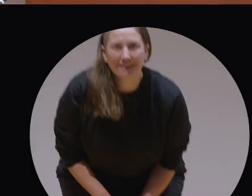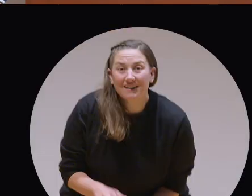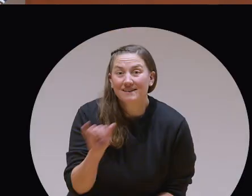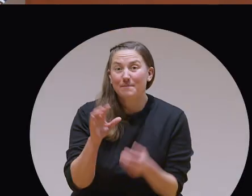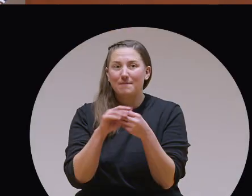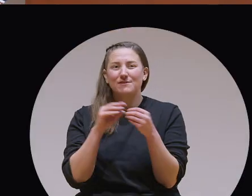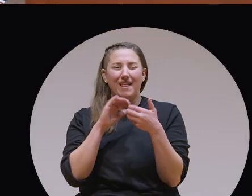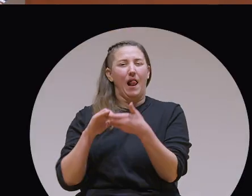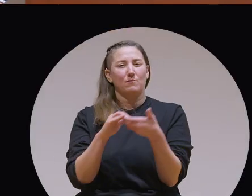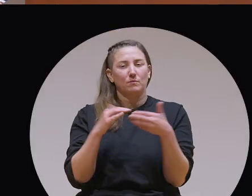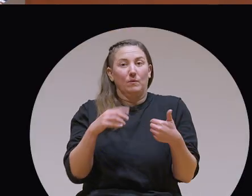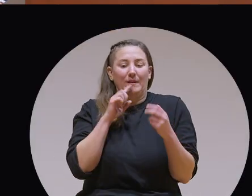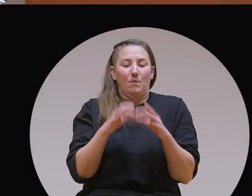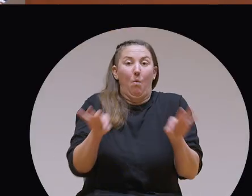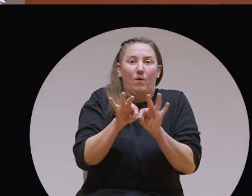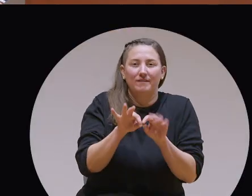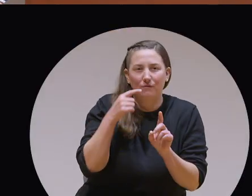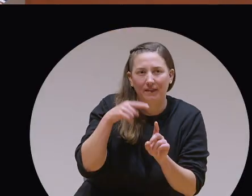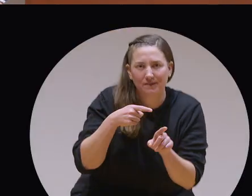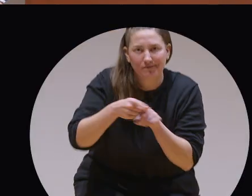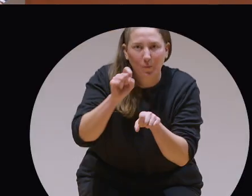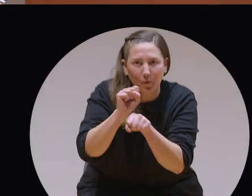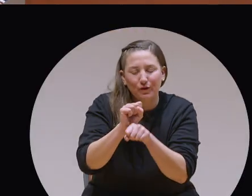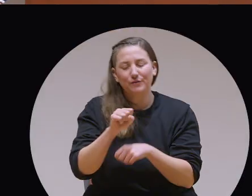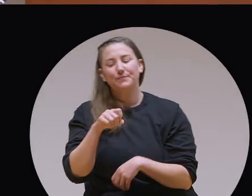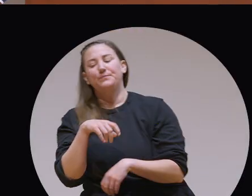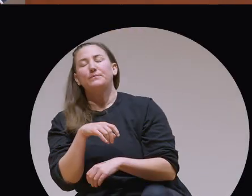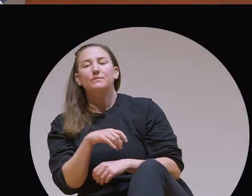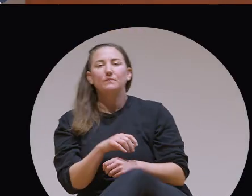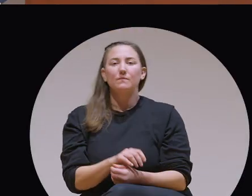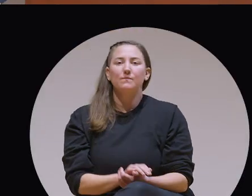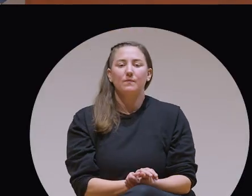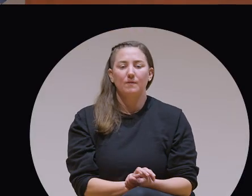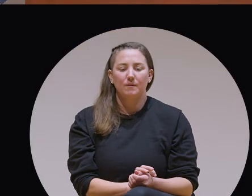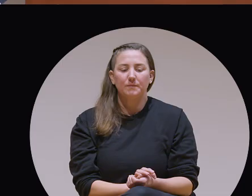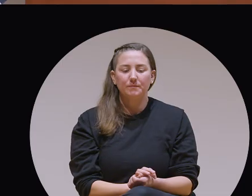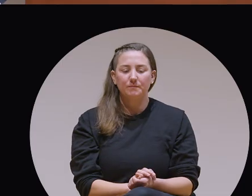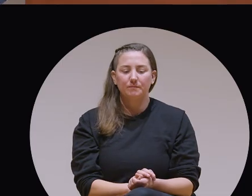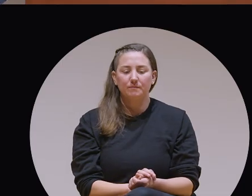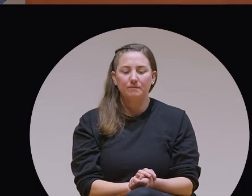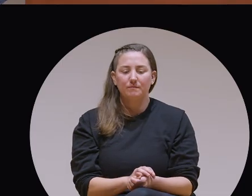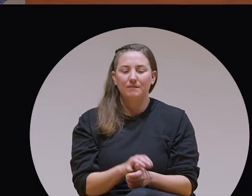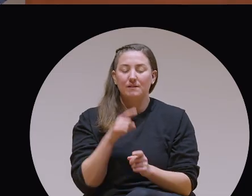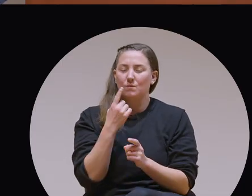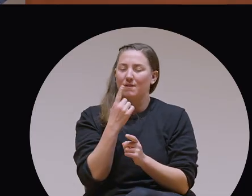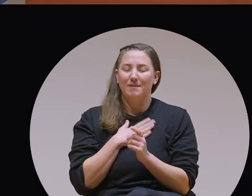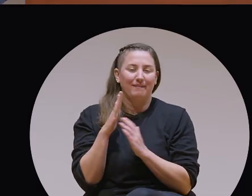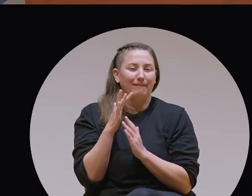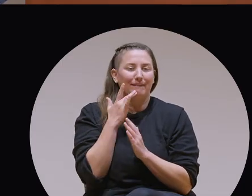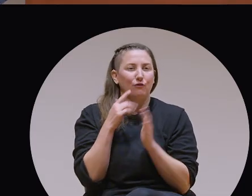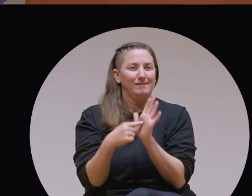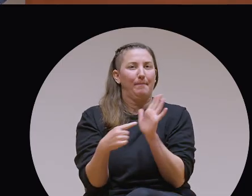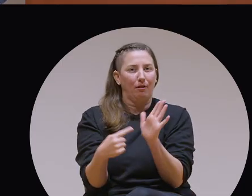and it's the most important thing in working in provenance. And this is one of my favorite